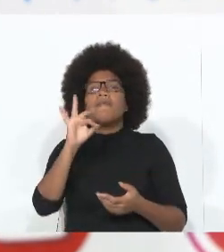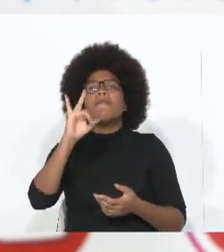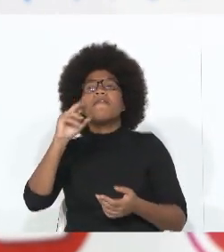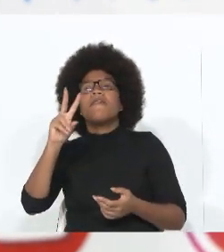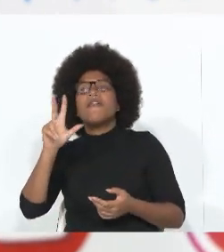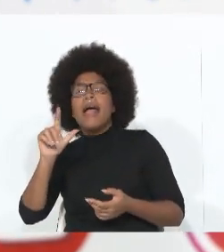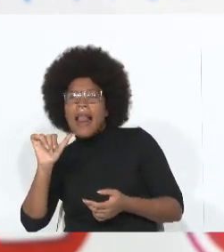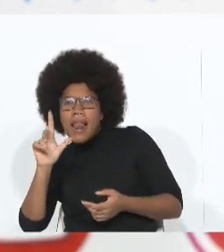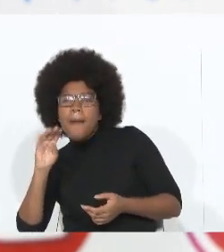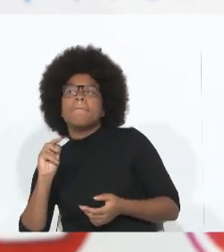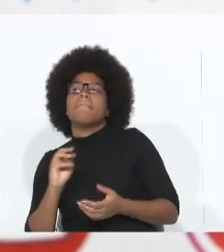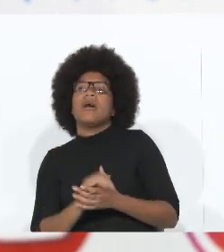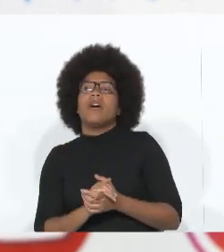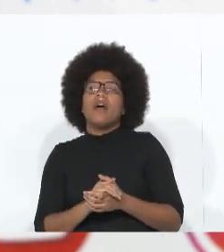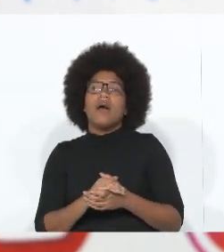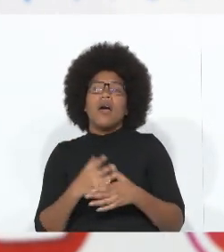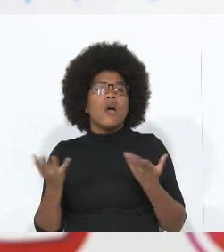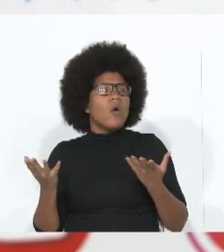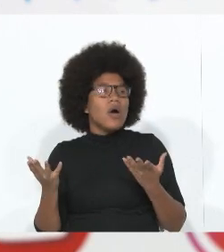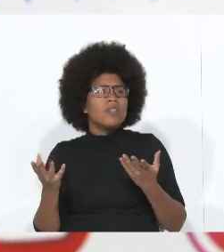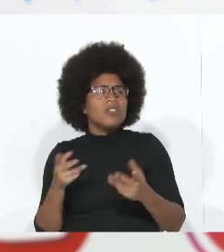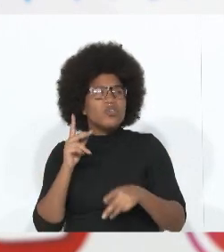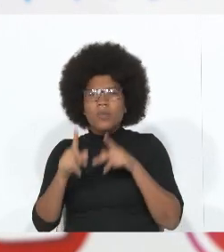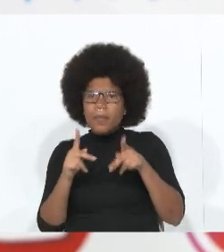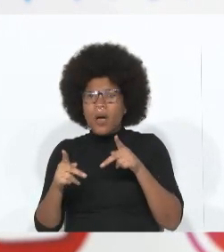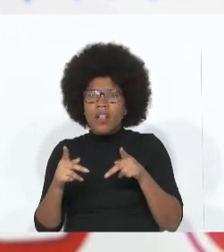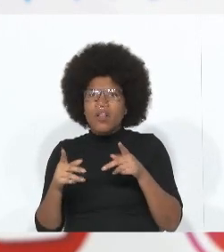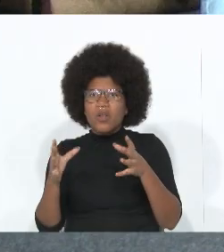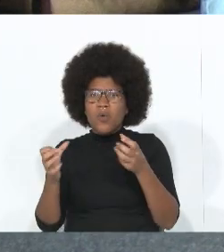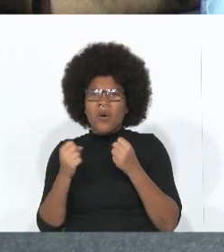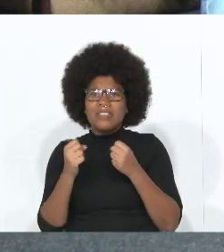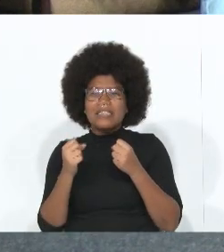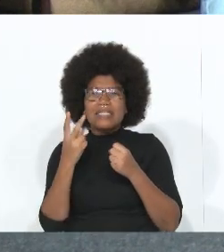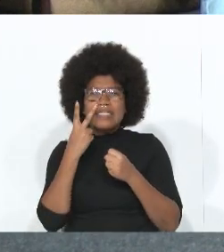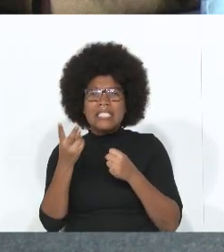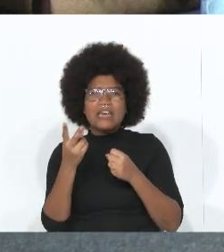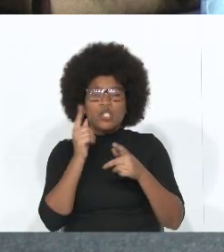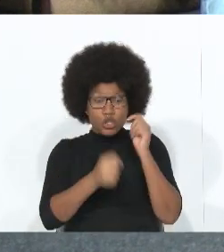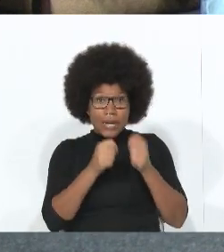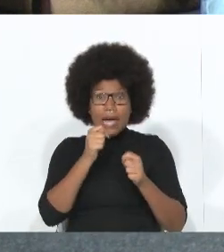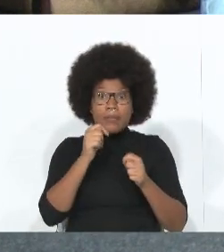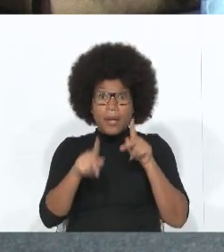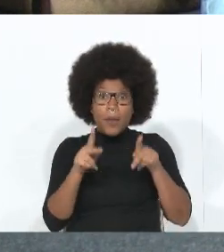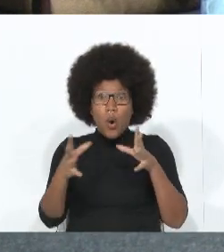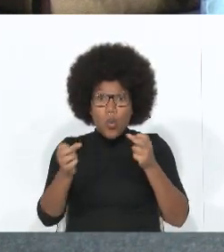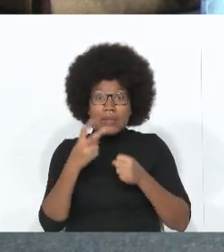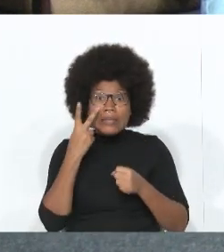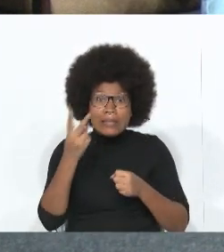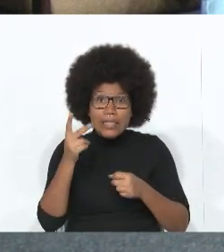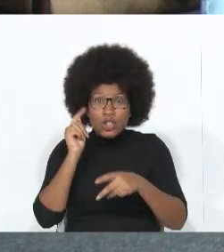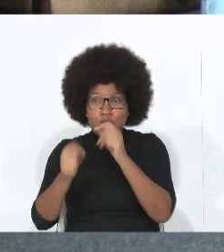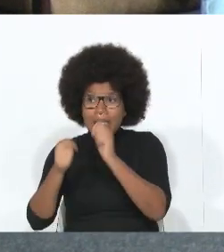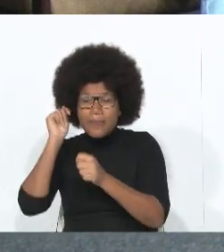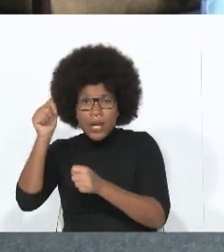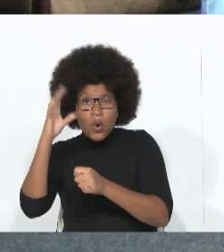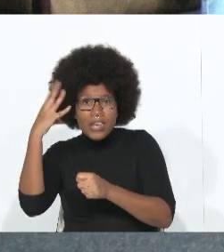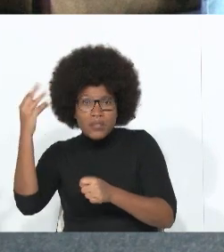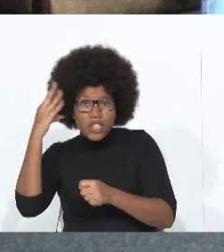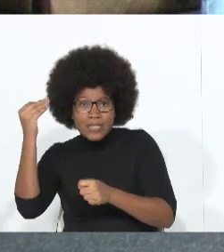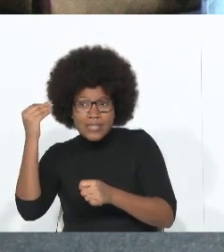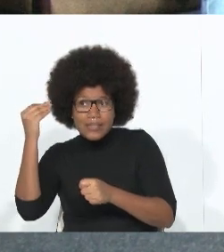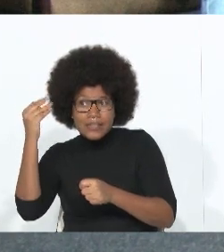And what to me is, I don't know, do our people want to see us? Ooh. You think Chinese want to see us?